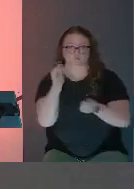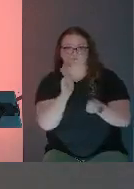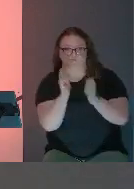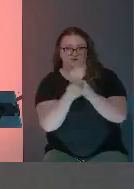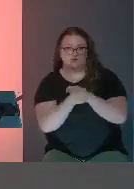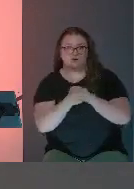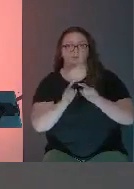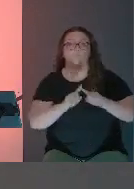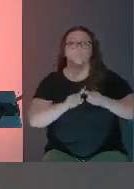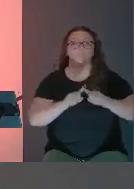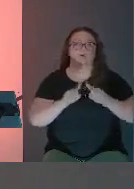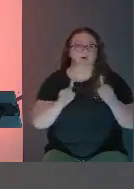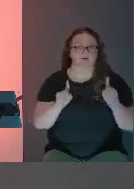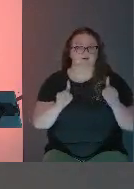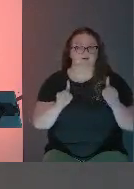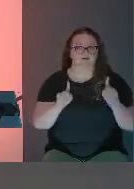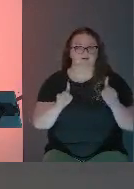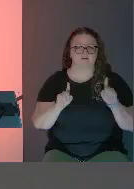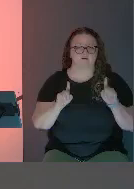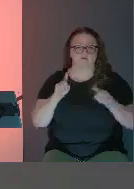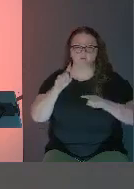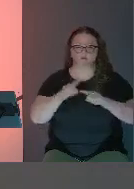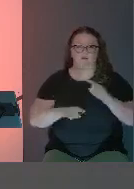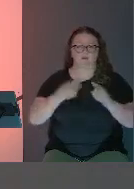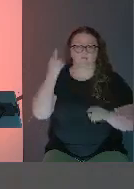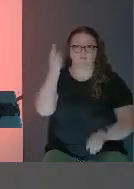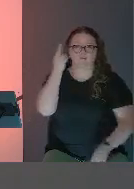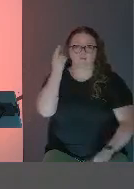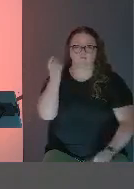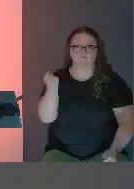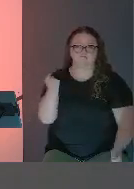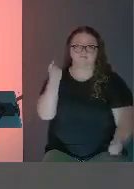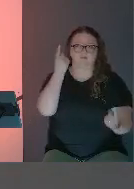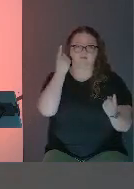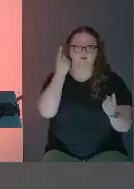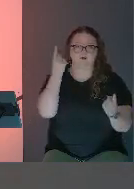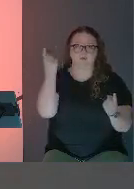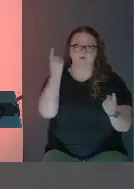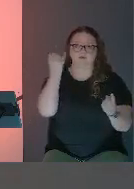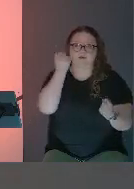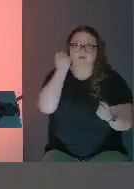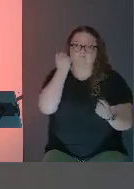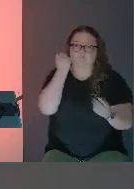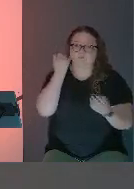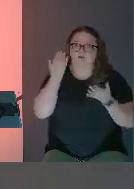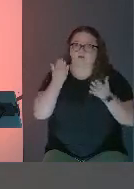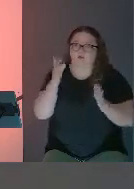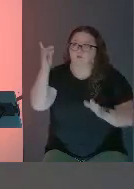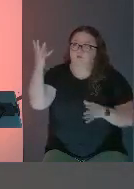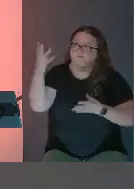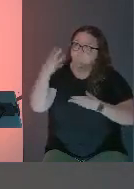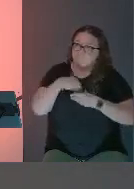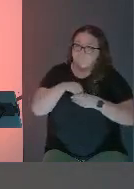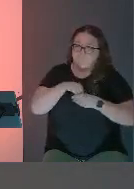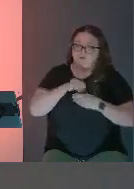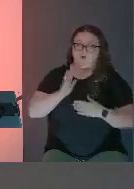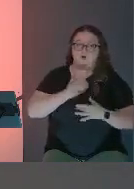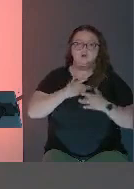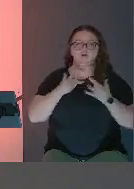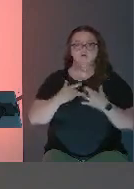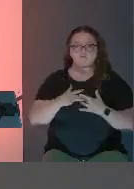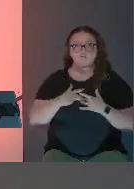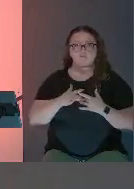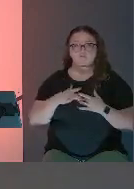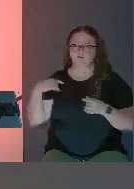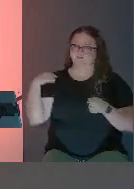be realized until we first allow him to take residence in our hearts. And until then,